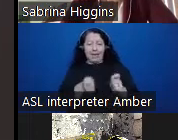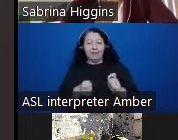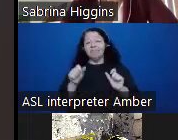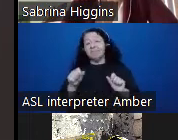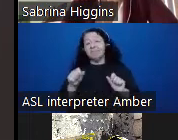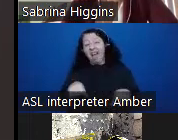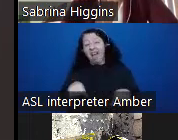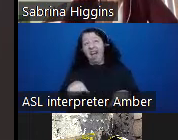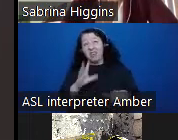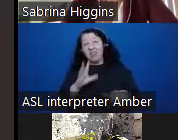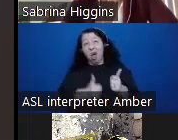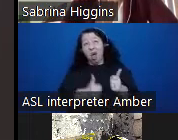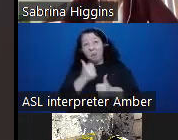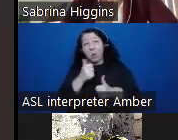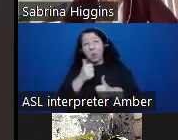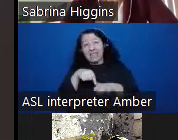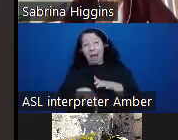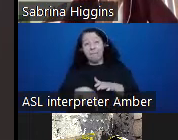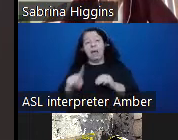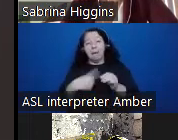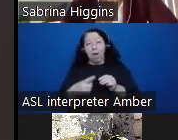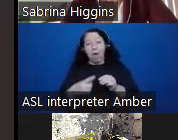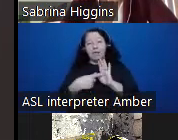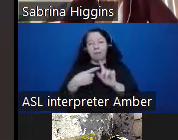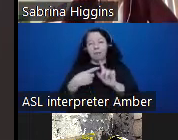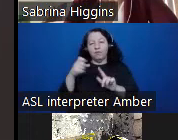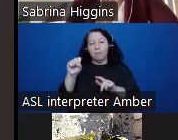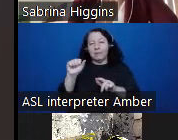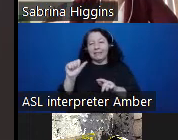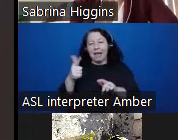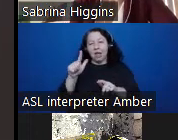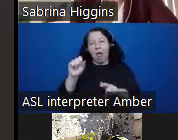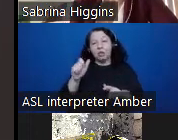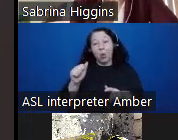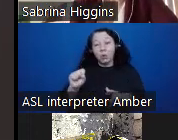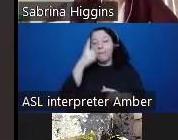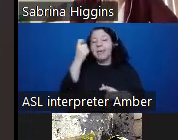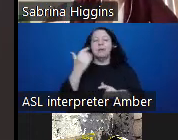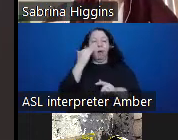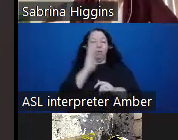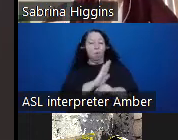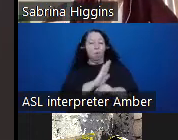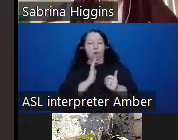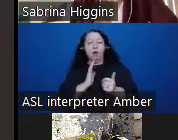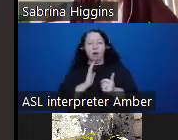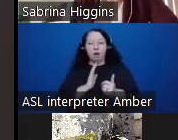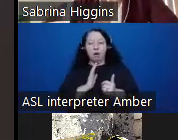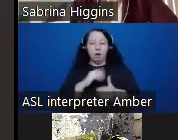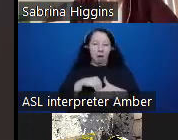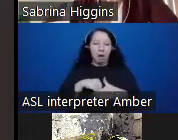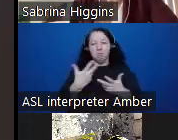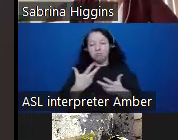kind of extensively about the examples from Sagalasus, because I know those a little bit more in depth. But for example,